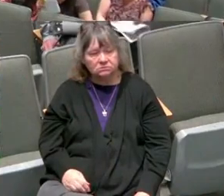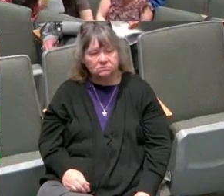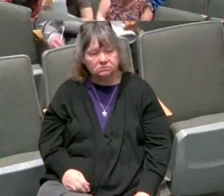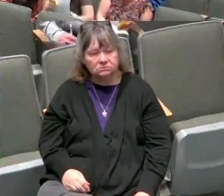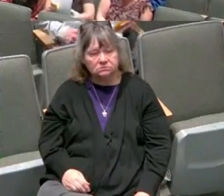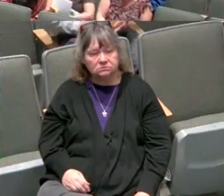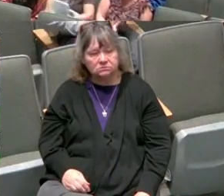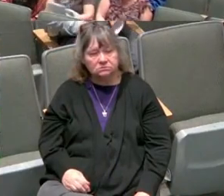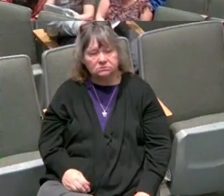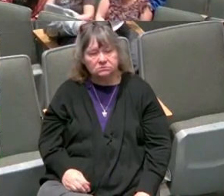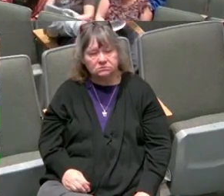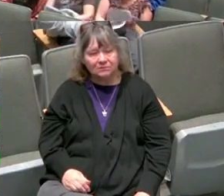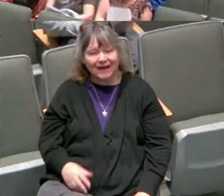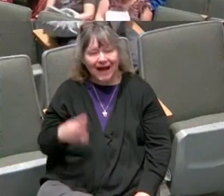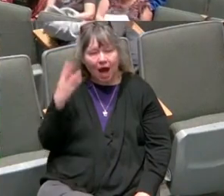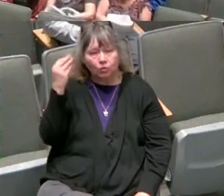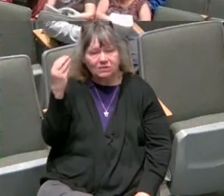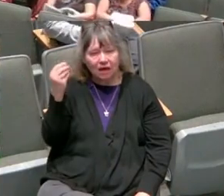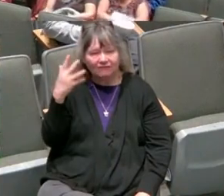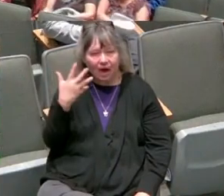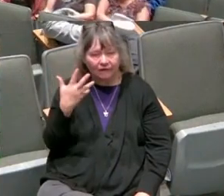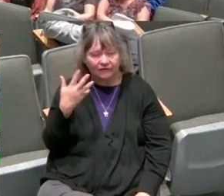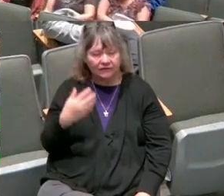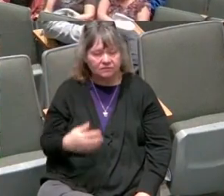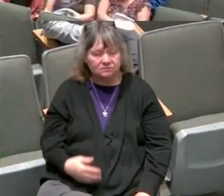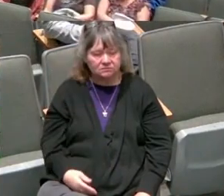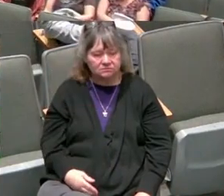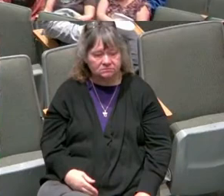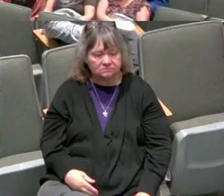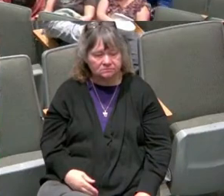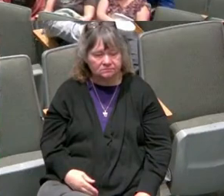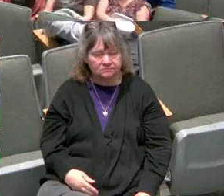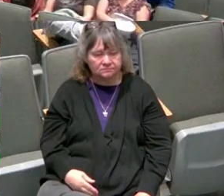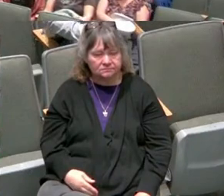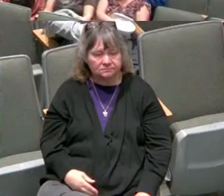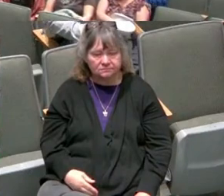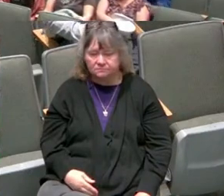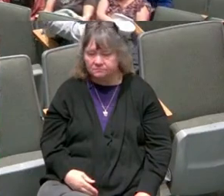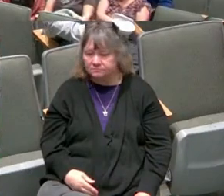yes five for the outside okay